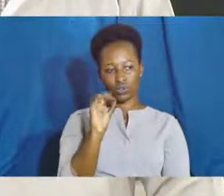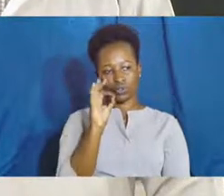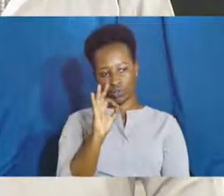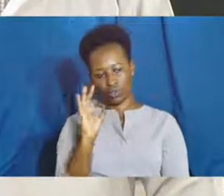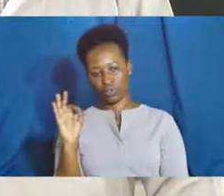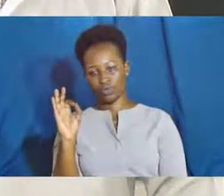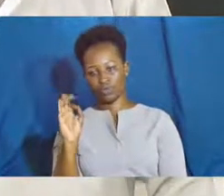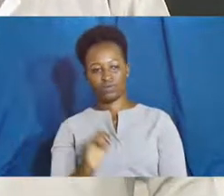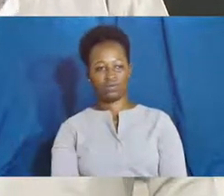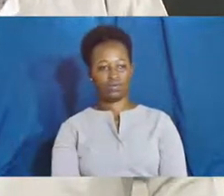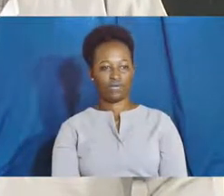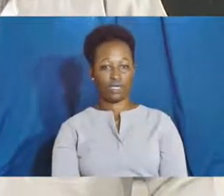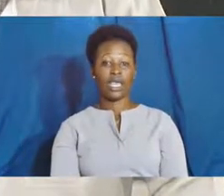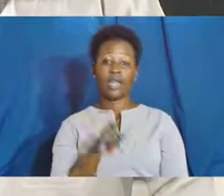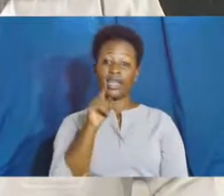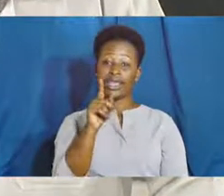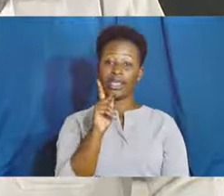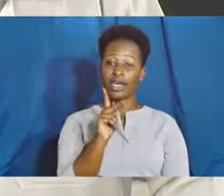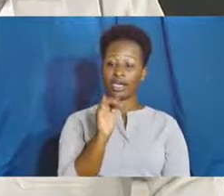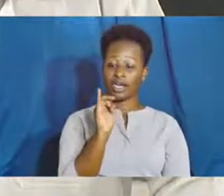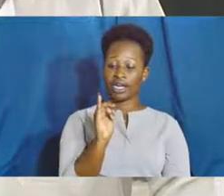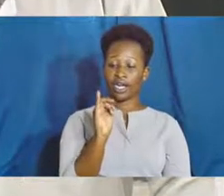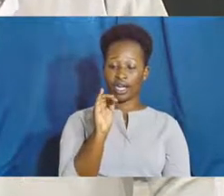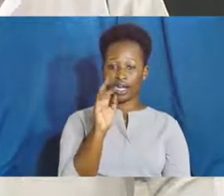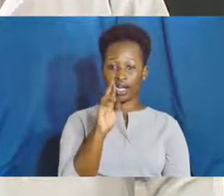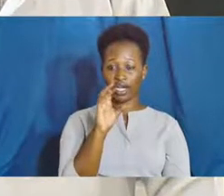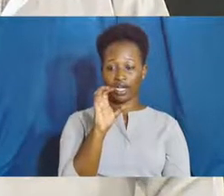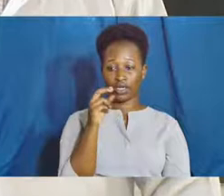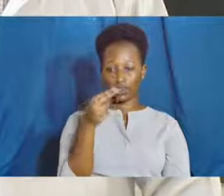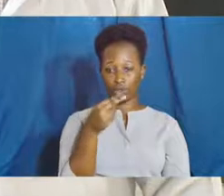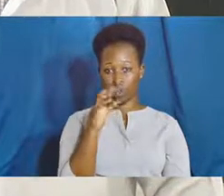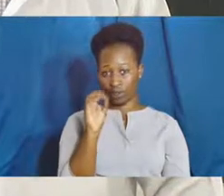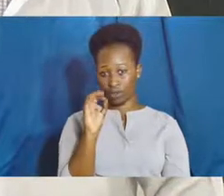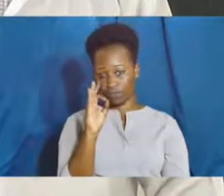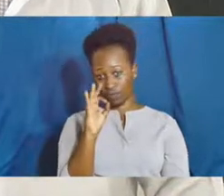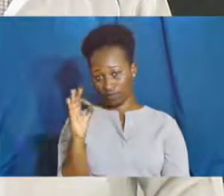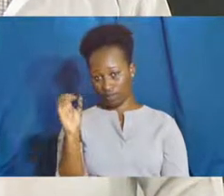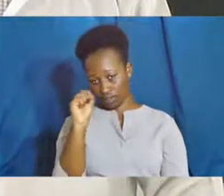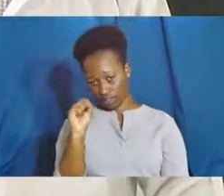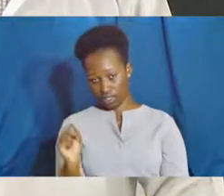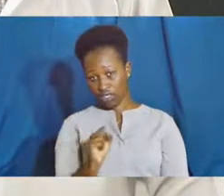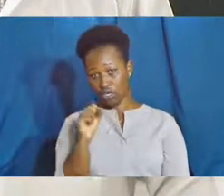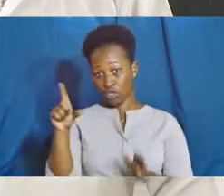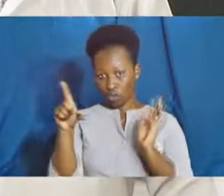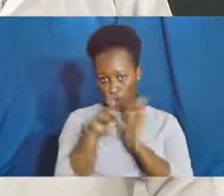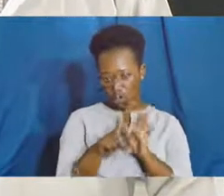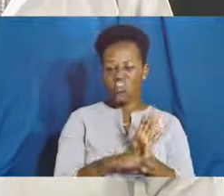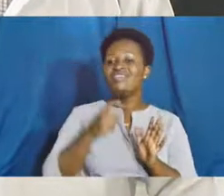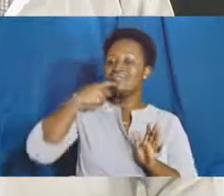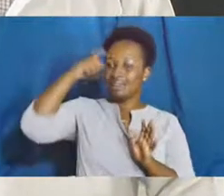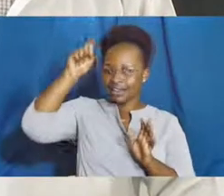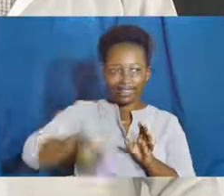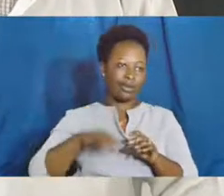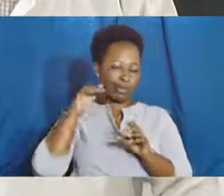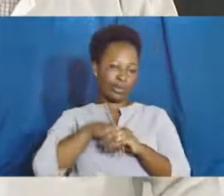Kirchhoff's laws are needed into this complex circuit. This is